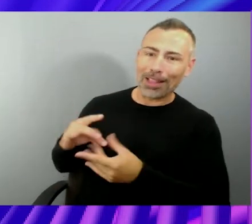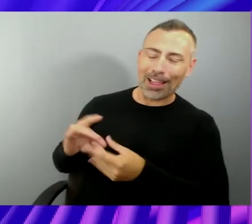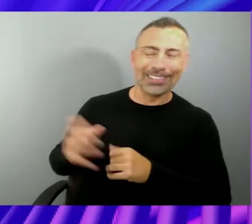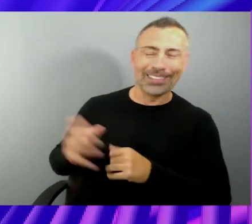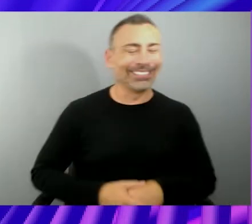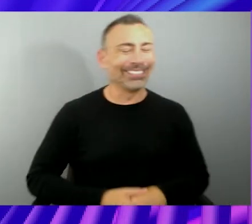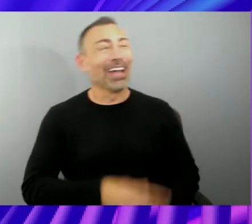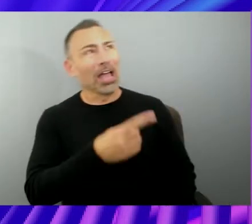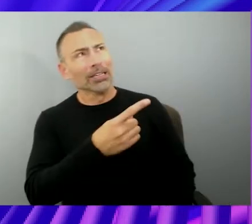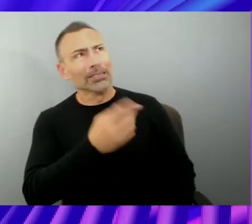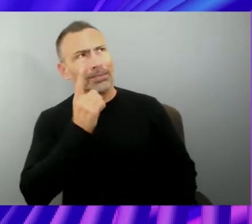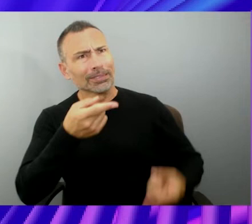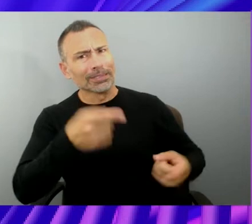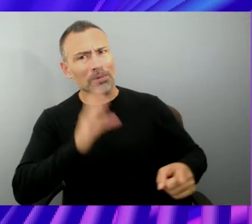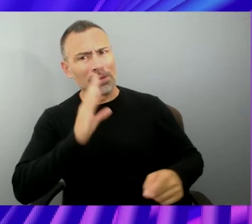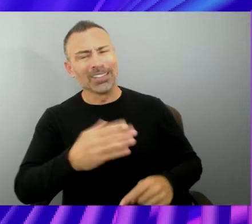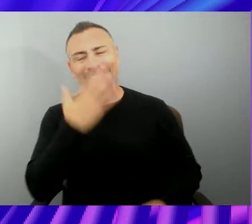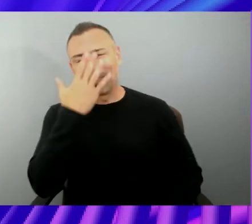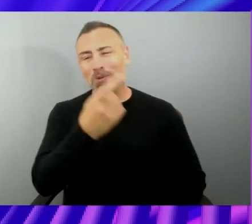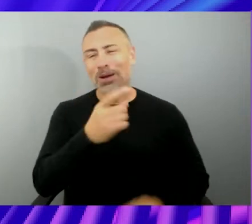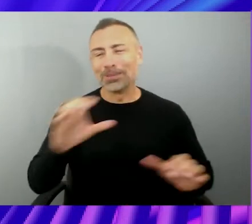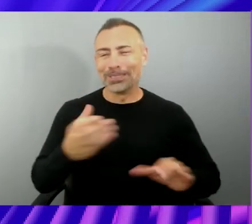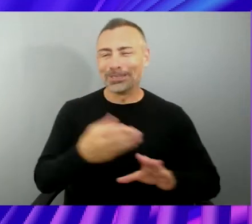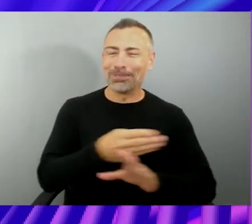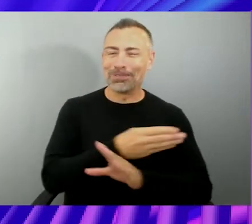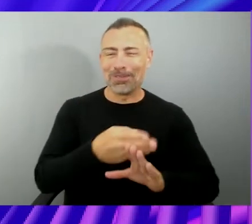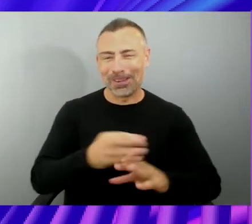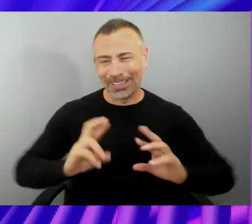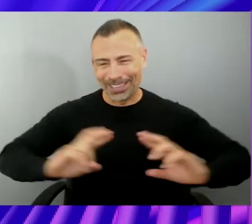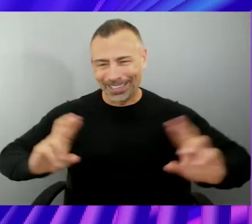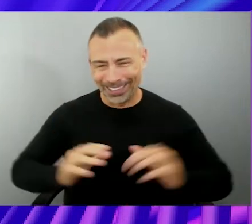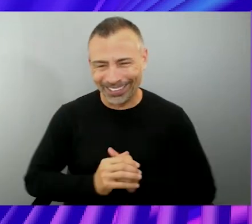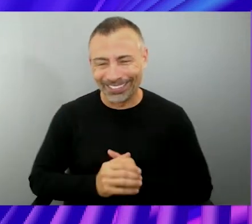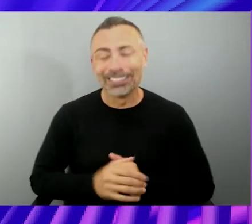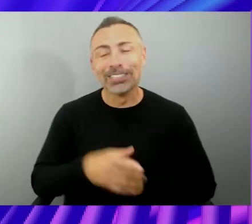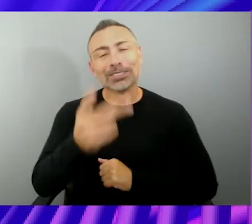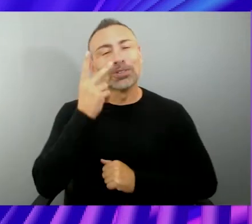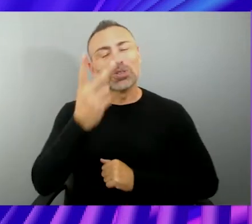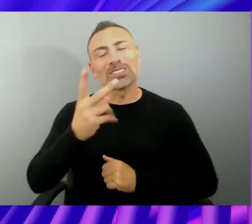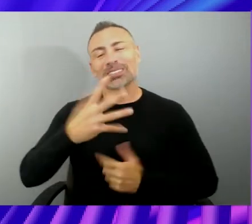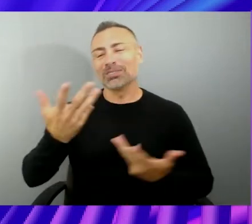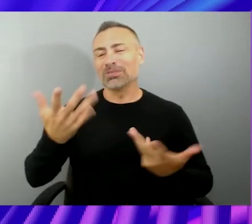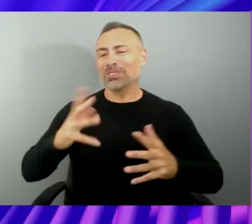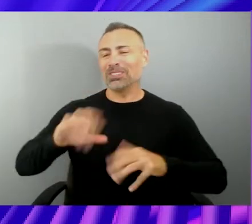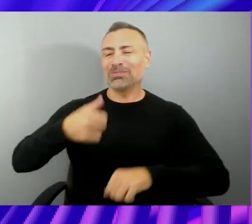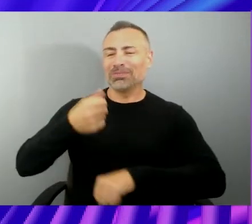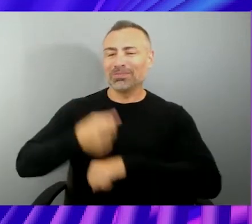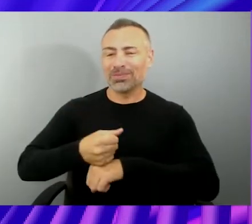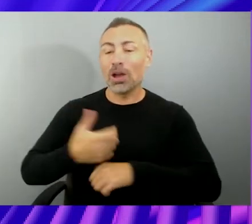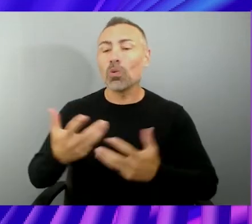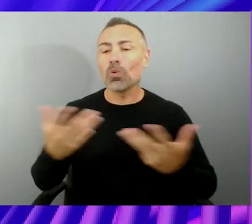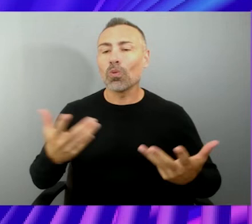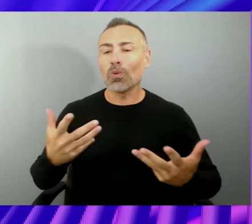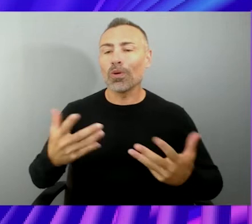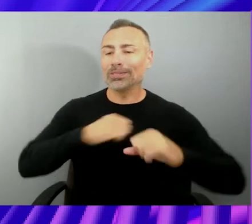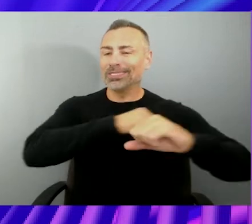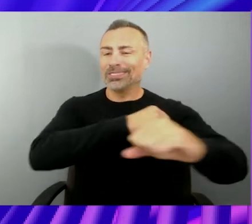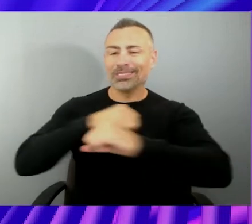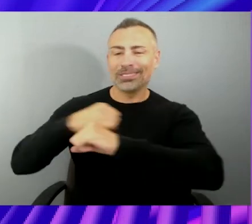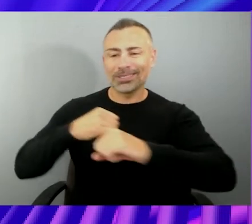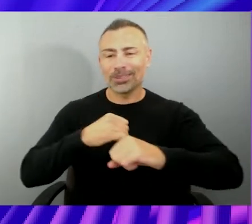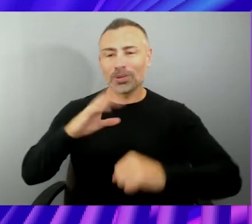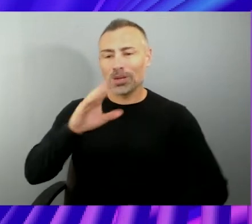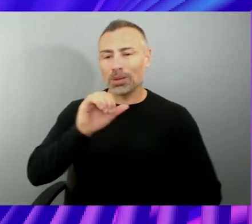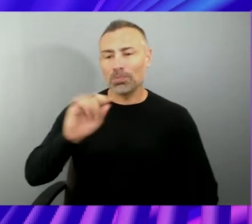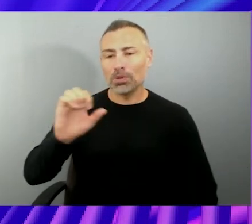we do things in advance. So you can see right here, I've already created the security bootstrap. It's already spun up. But if you wanted to create a new stack. Hold on.